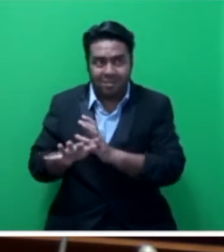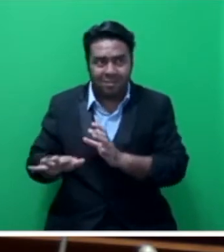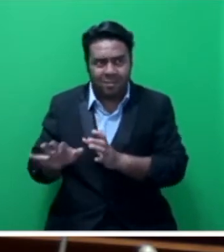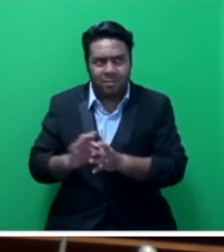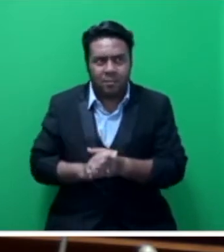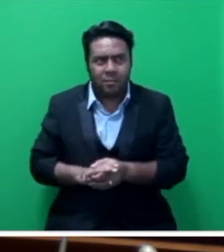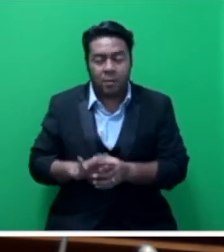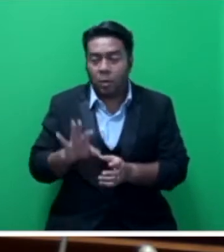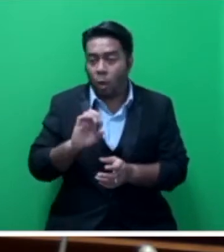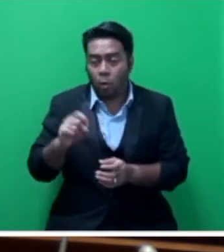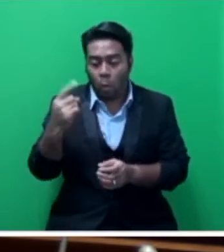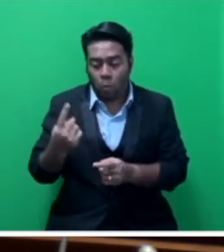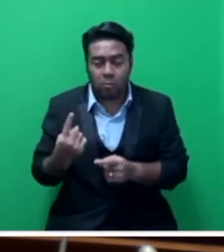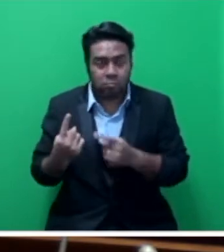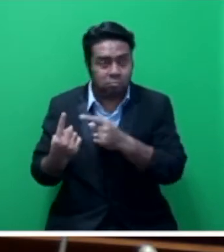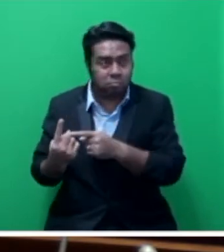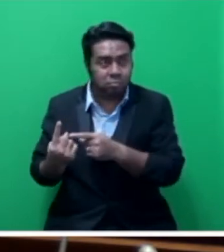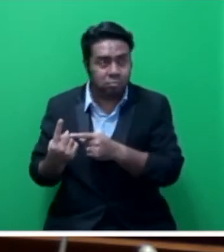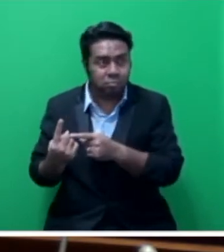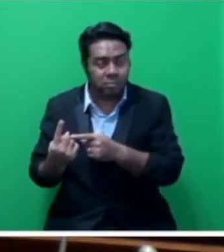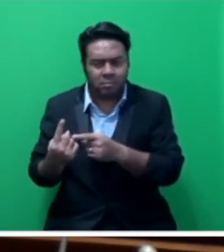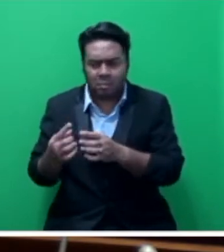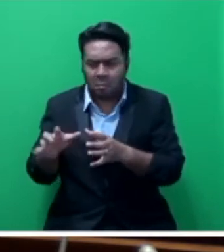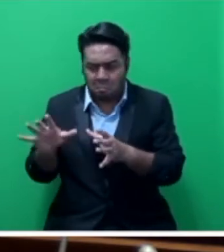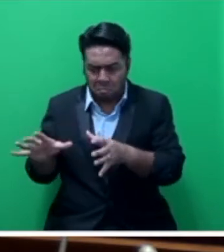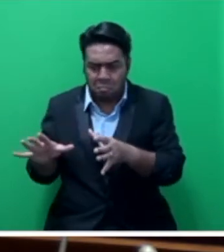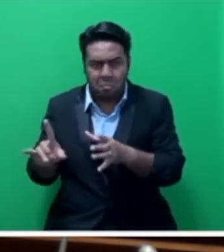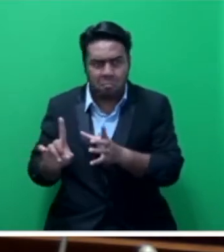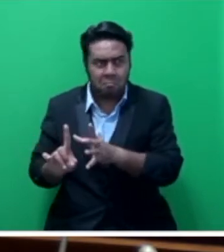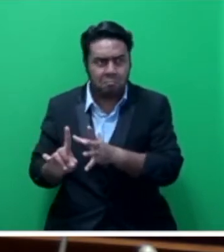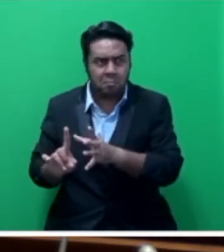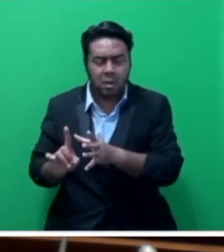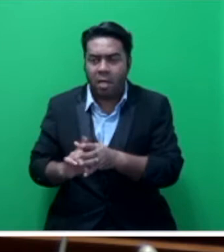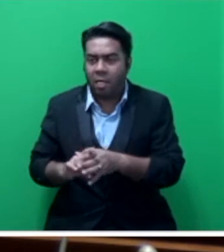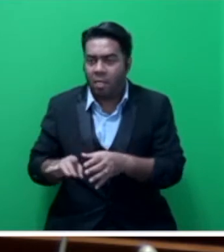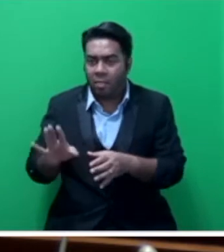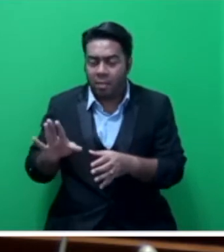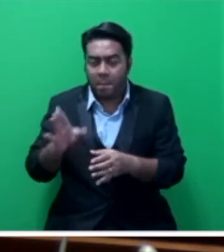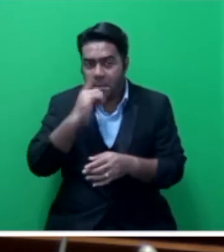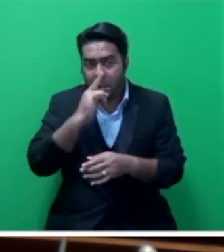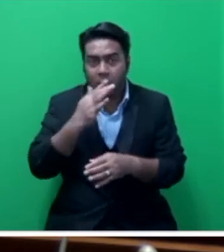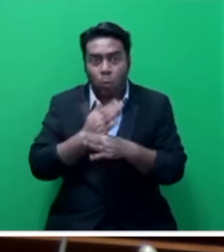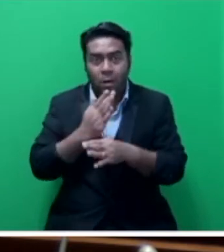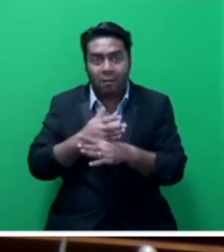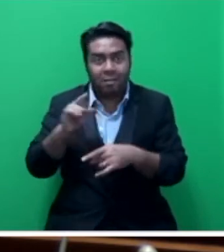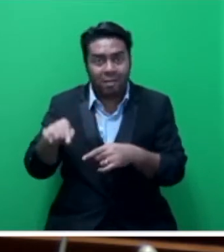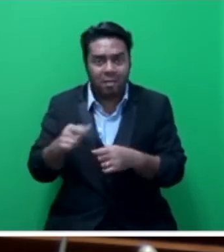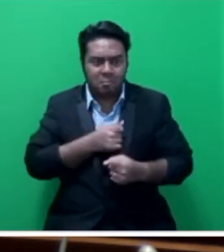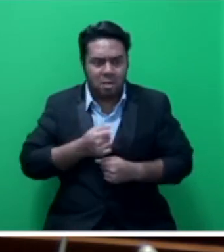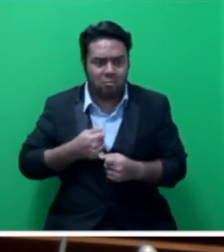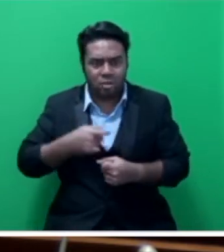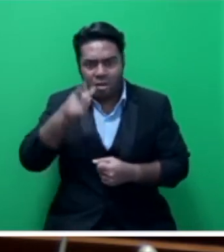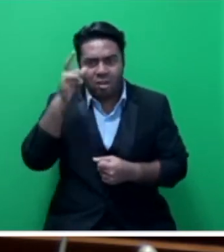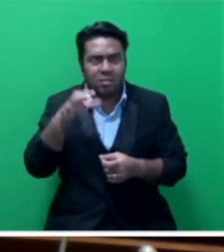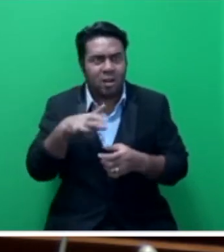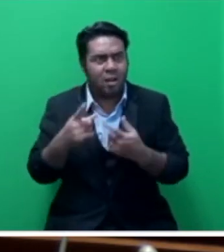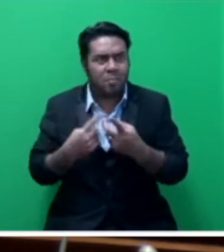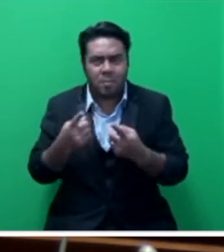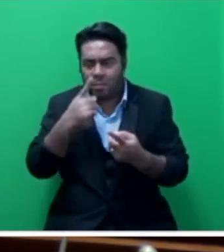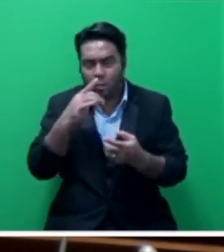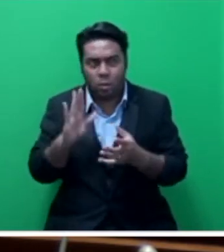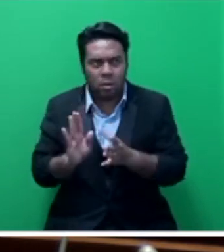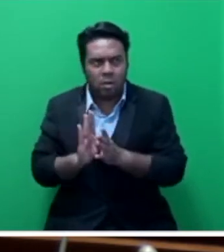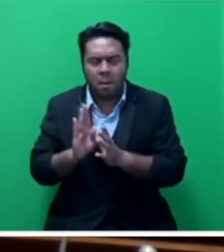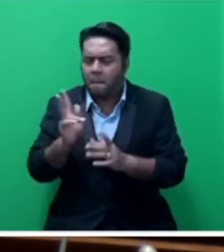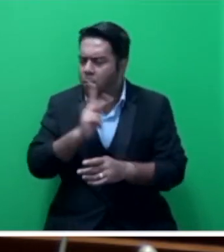Not only, Honourable Speaker, sir, did these frontliners show diligence, detail, and professionalism, it was